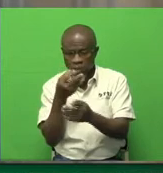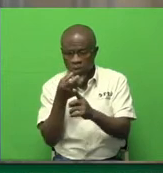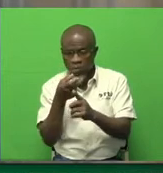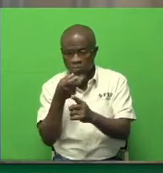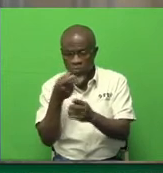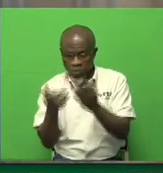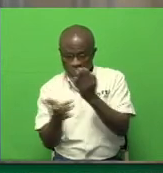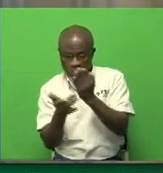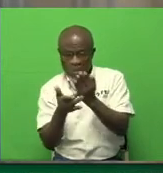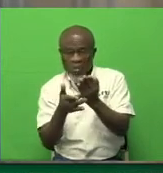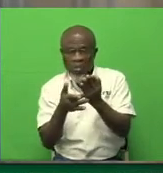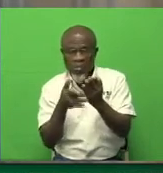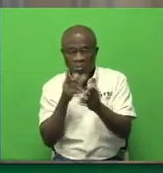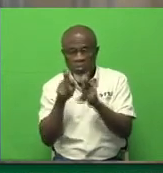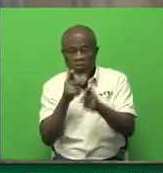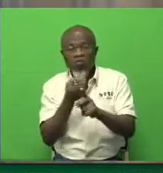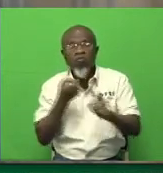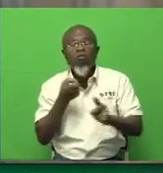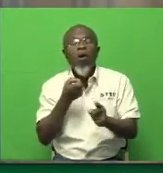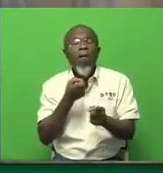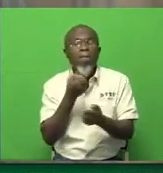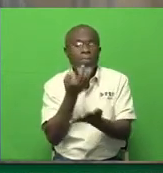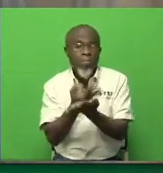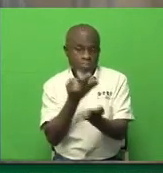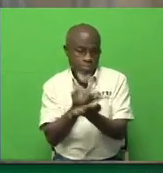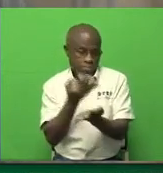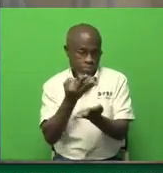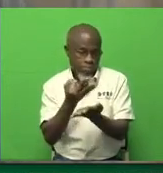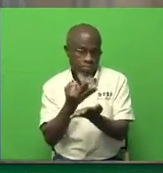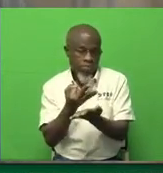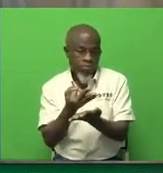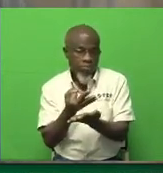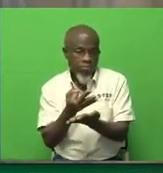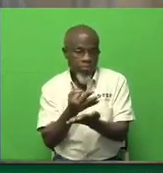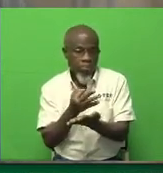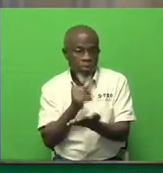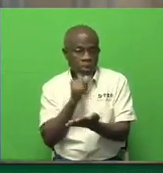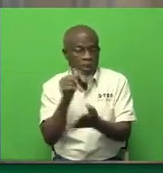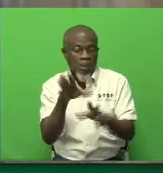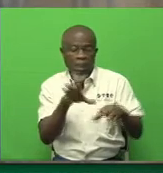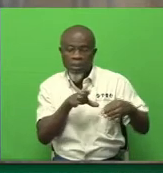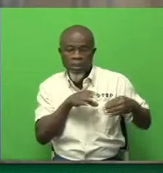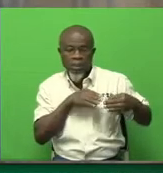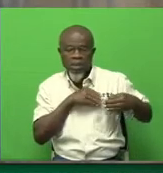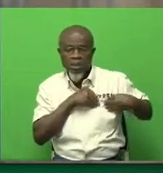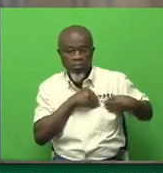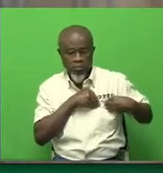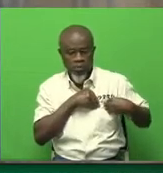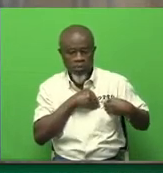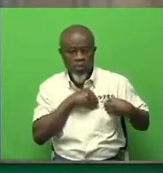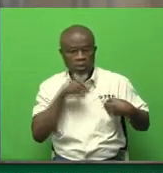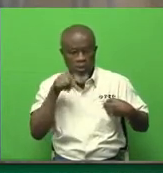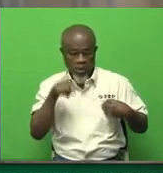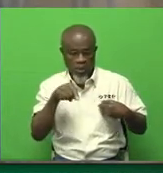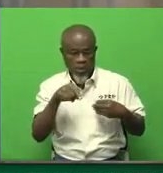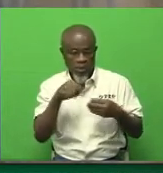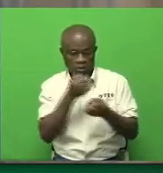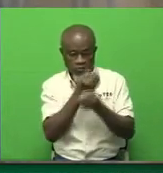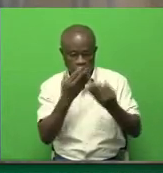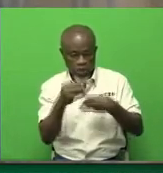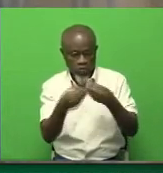compare GDP data from CSO with requests guesstimate of this two percent growth presented by the minister